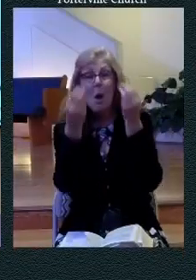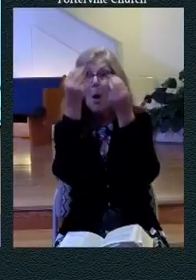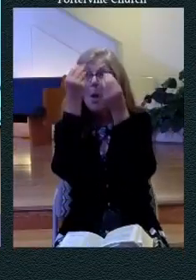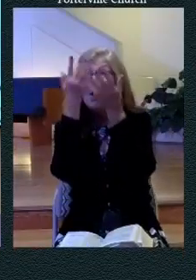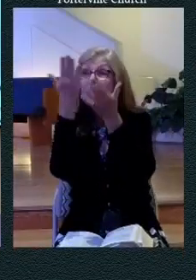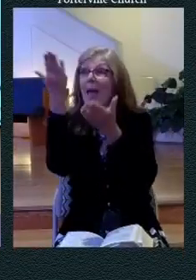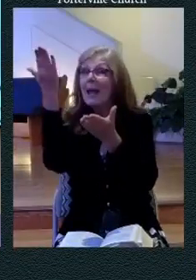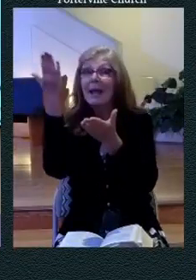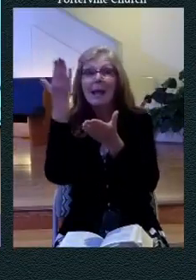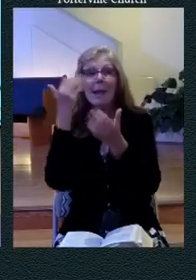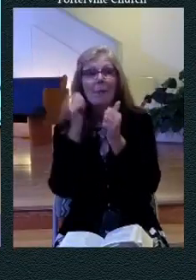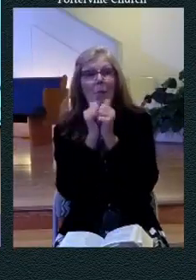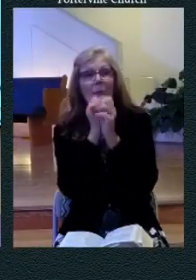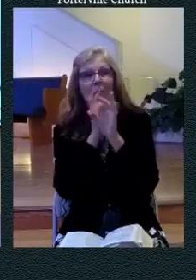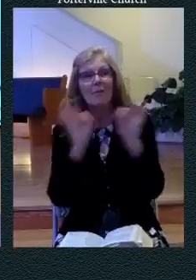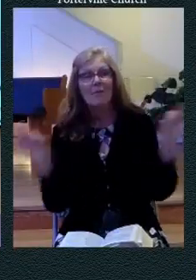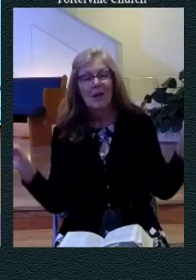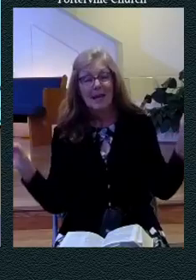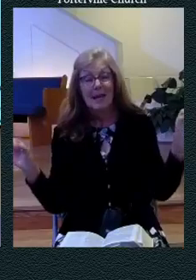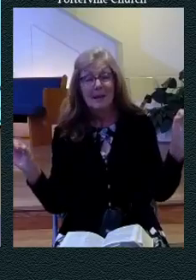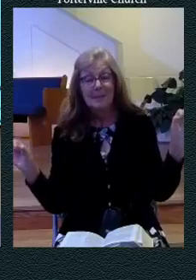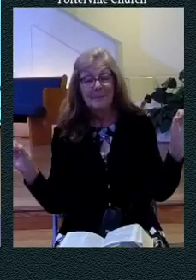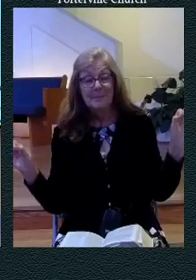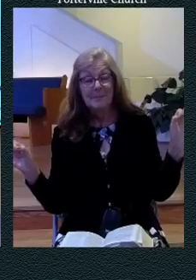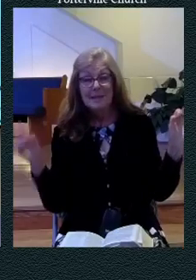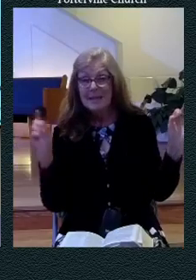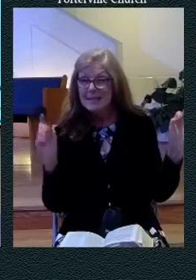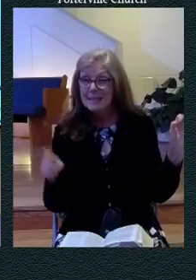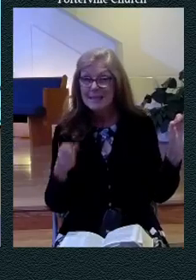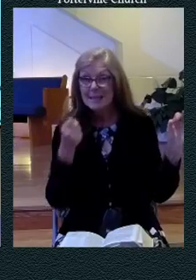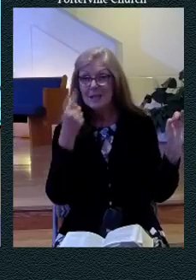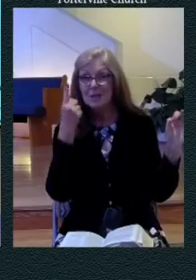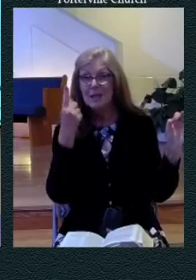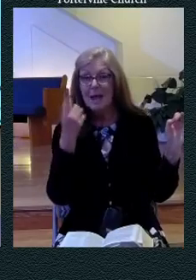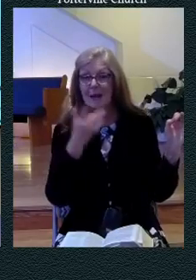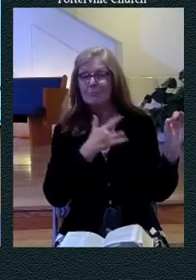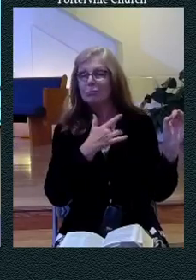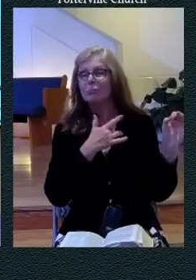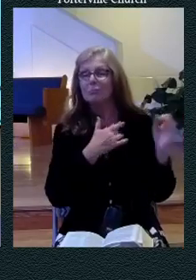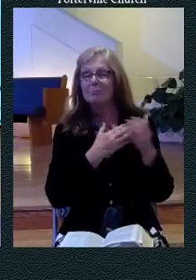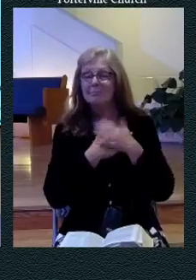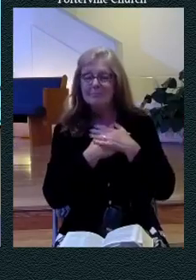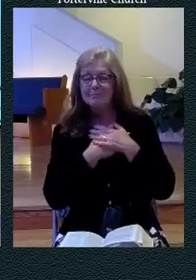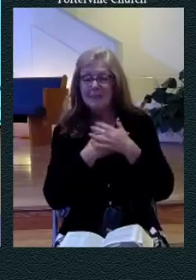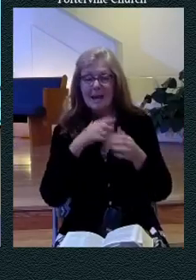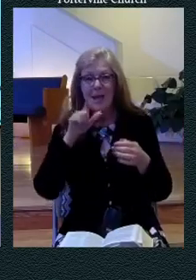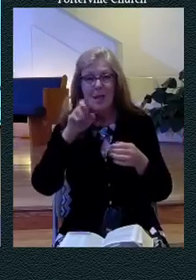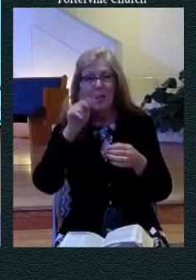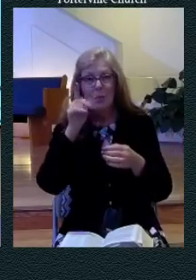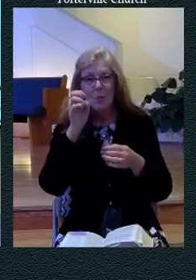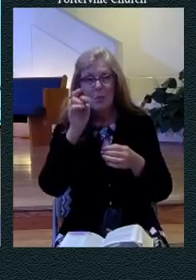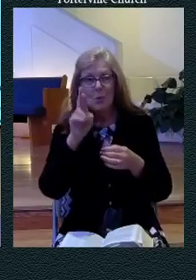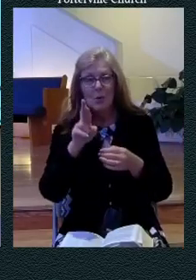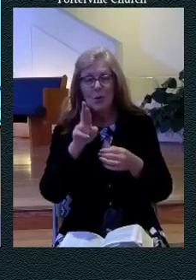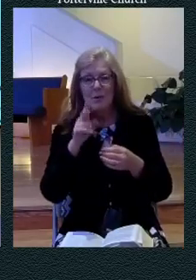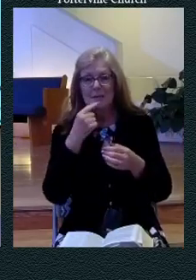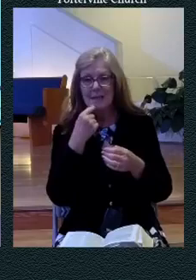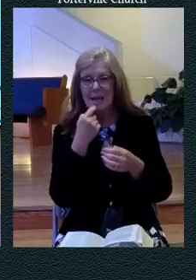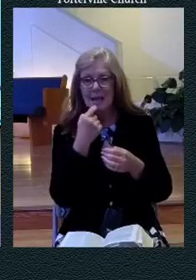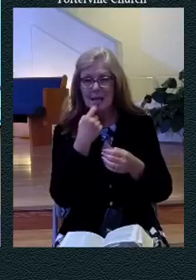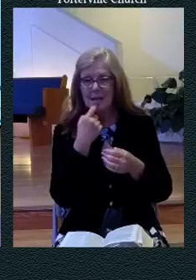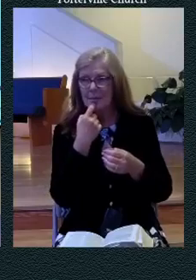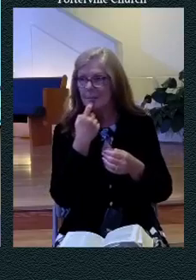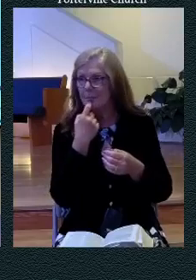And so we need to take hold of this. Here's Luther again. You will readily grant, you know,